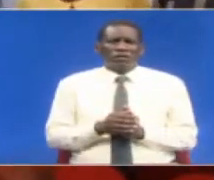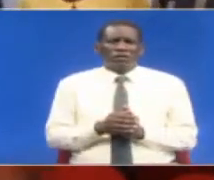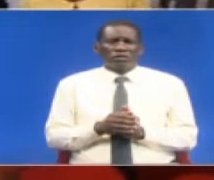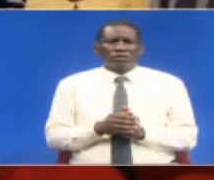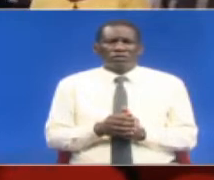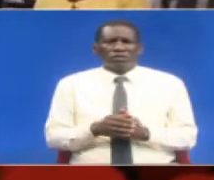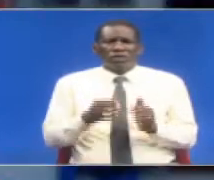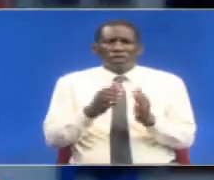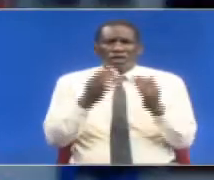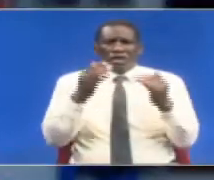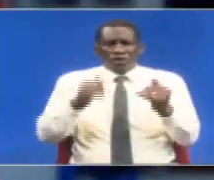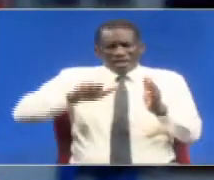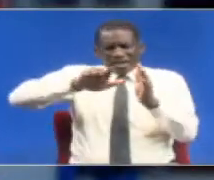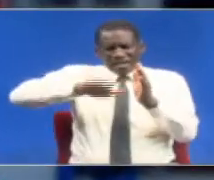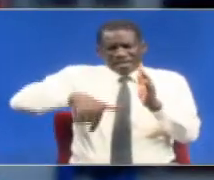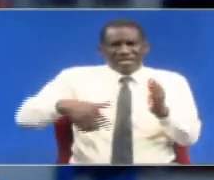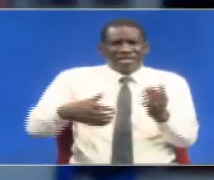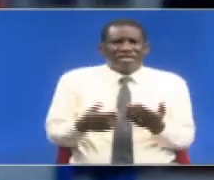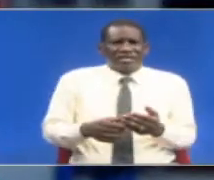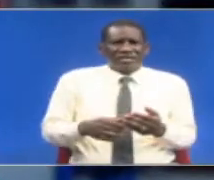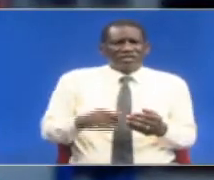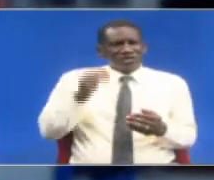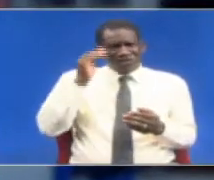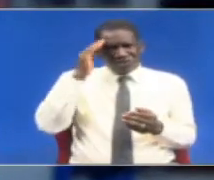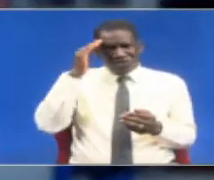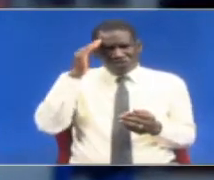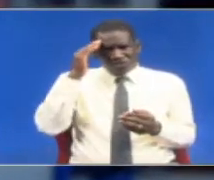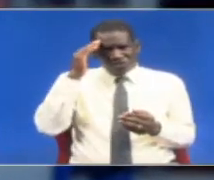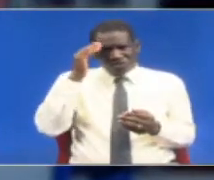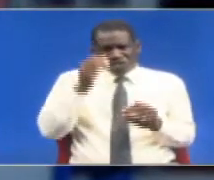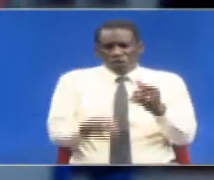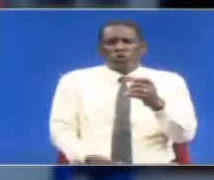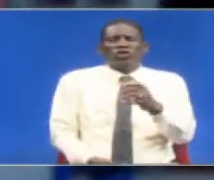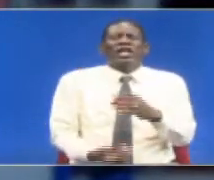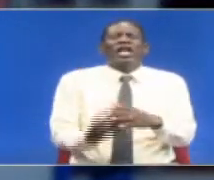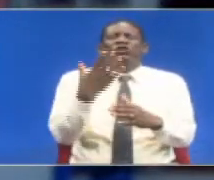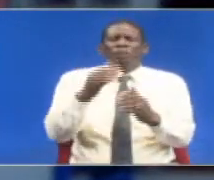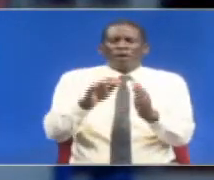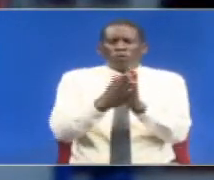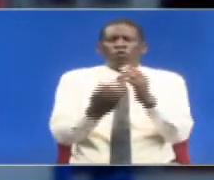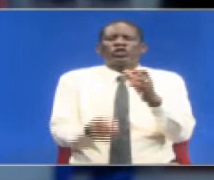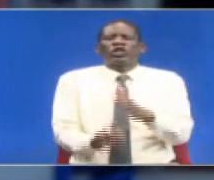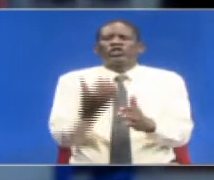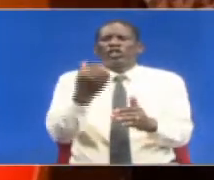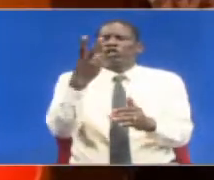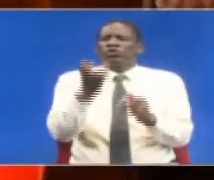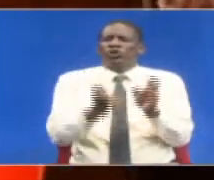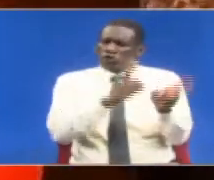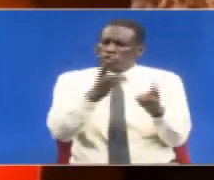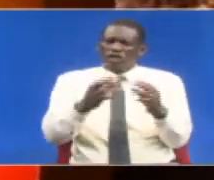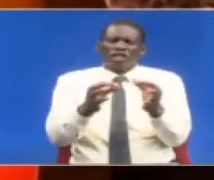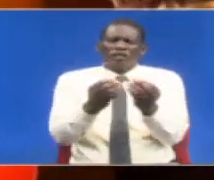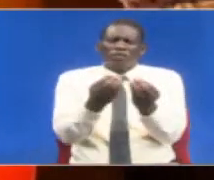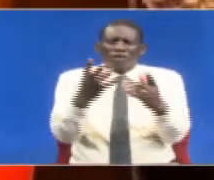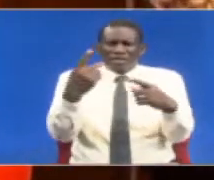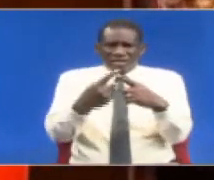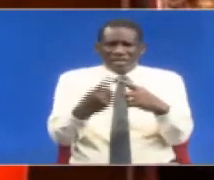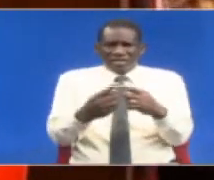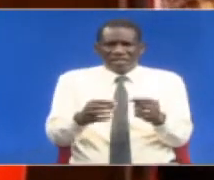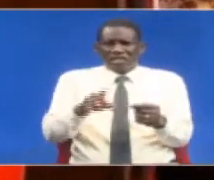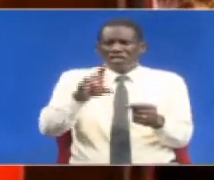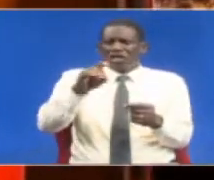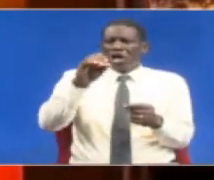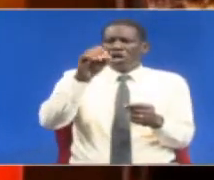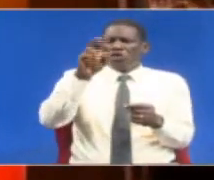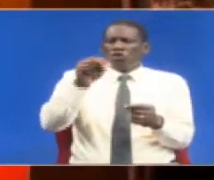And it was later, you know, launched in 2022. Imagine, that's a long time. Dawn of Fortune